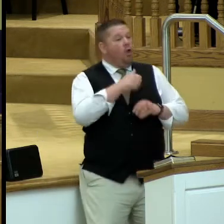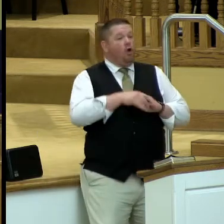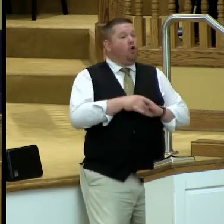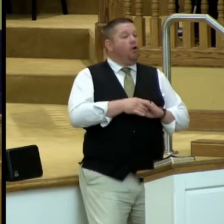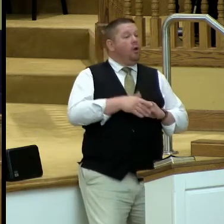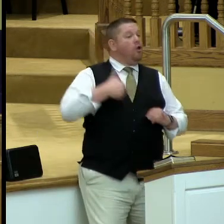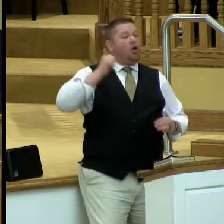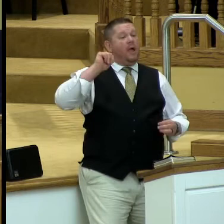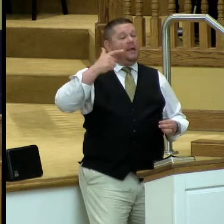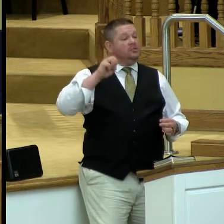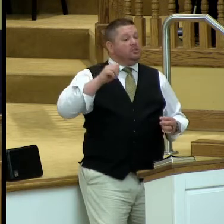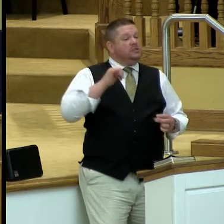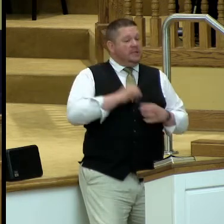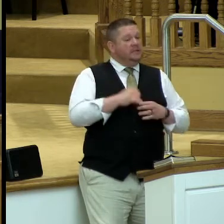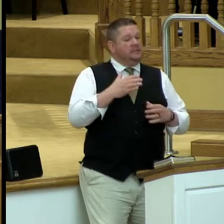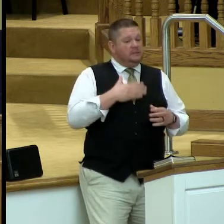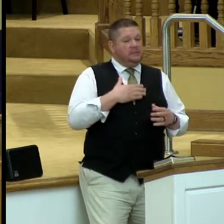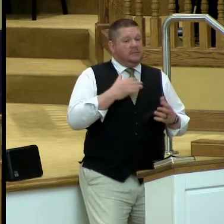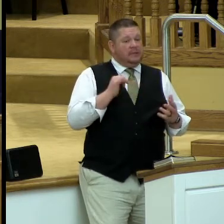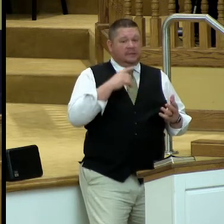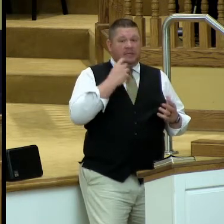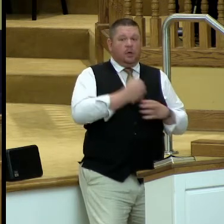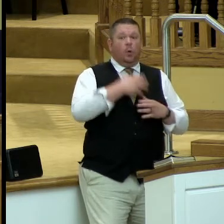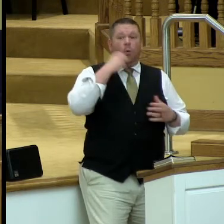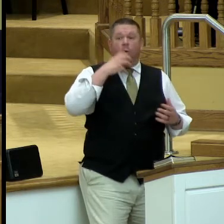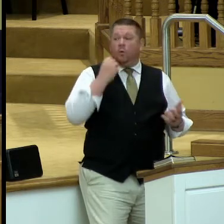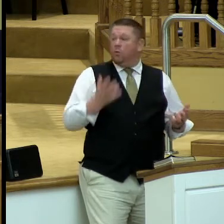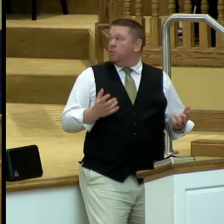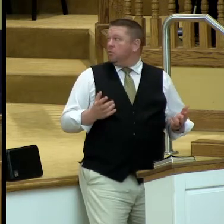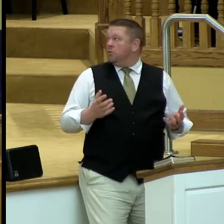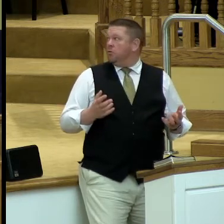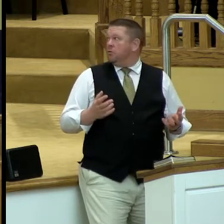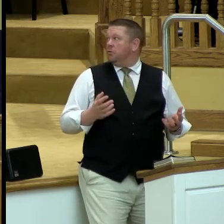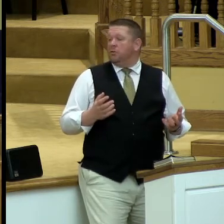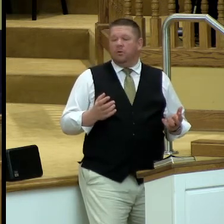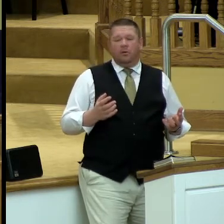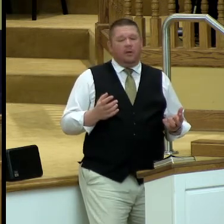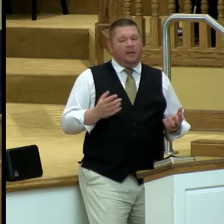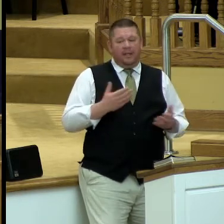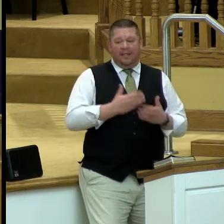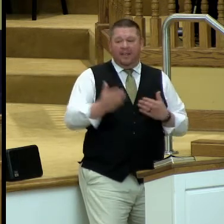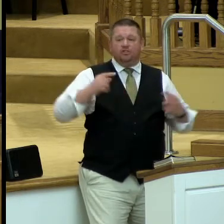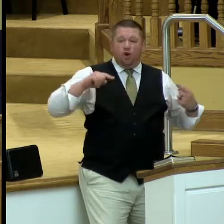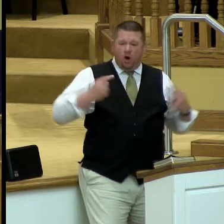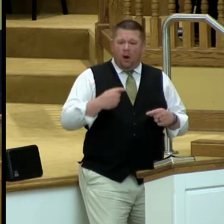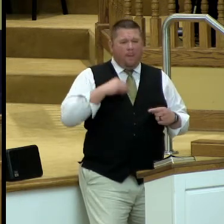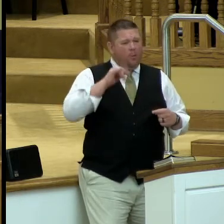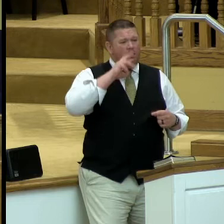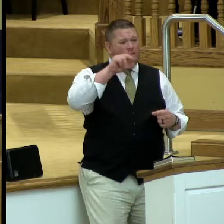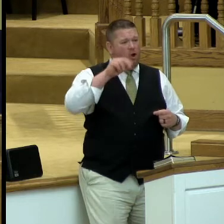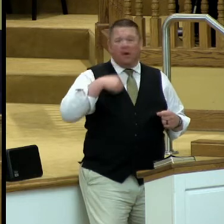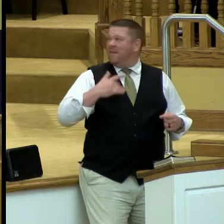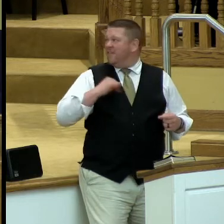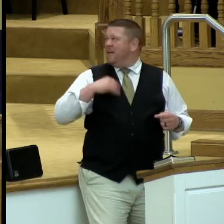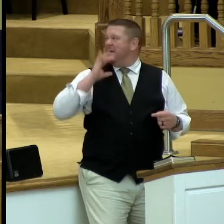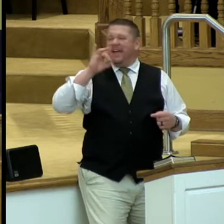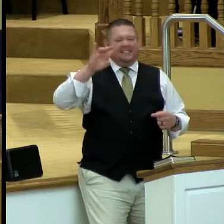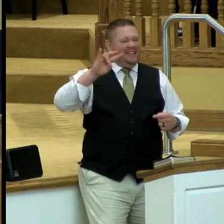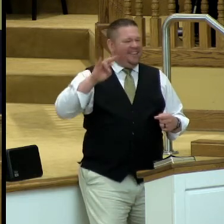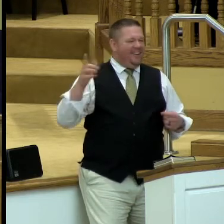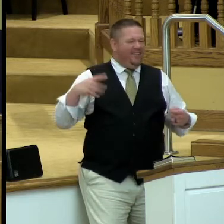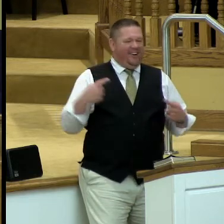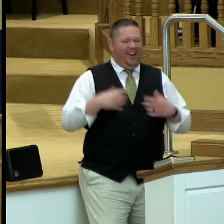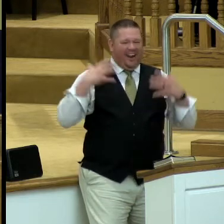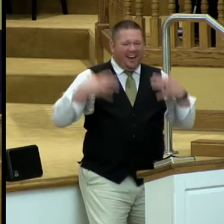longer of younger ages, that's my easiest way to say, like, you're getting old, right? things hurt. I'm only 30 and I feel like I'm